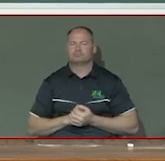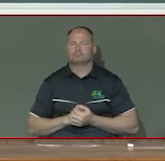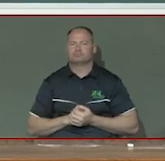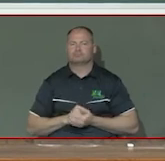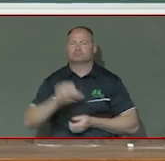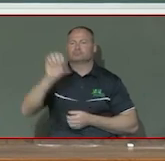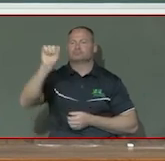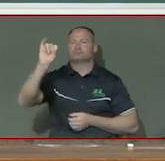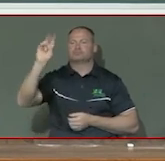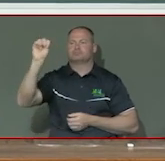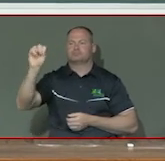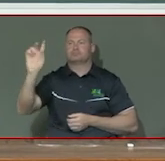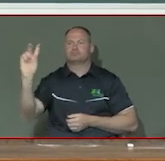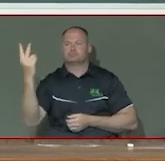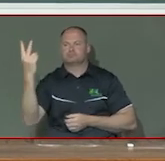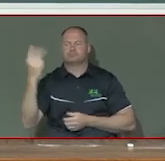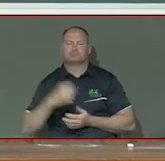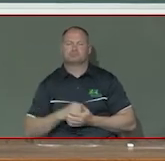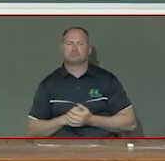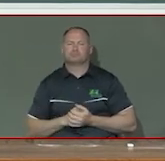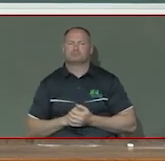sin the second.